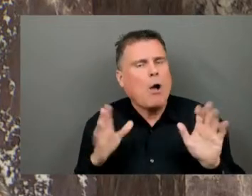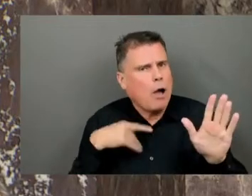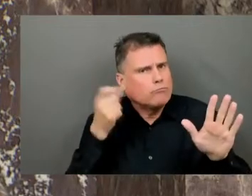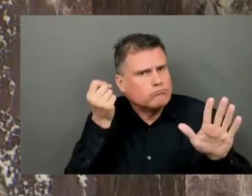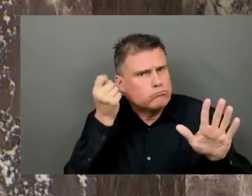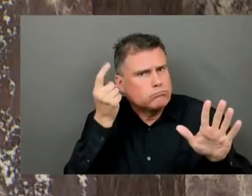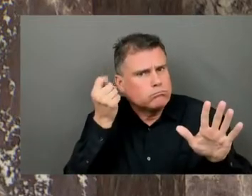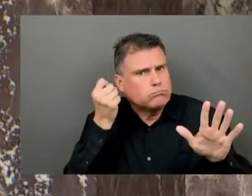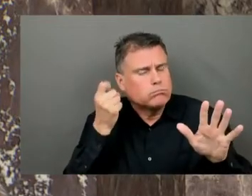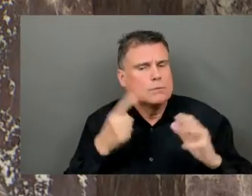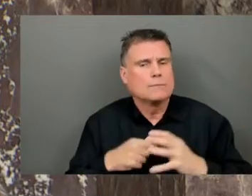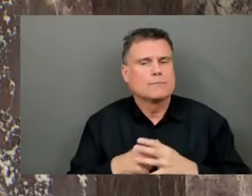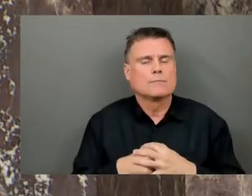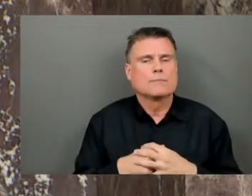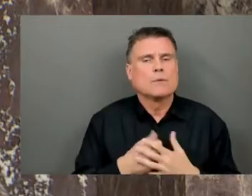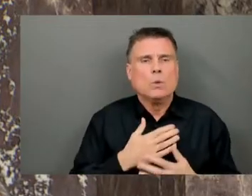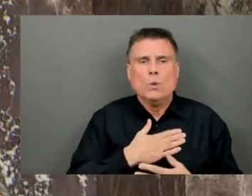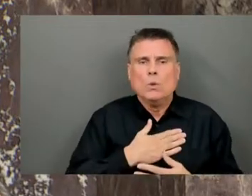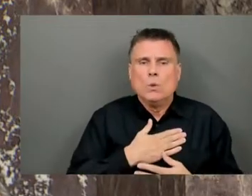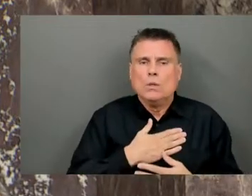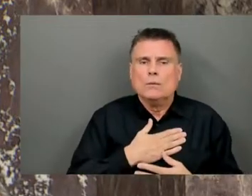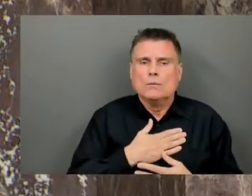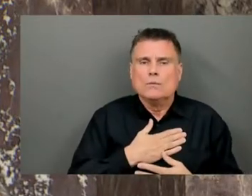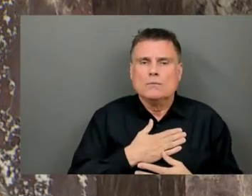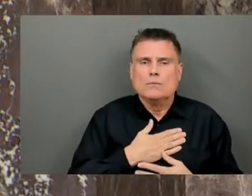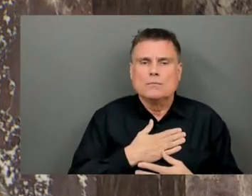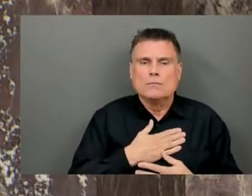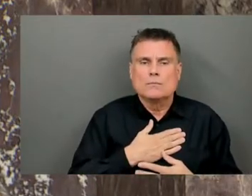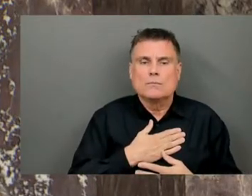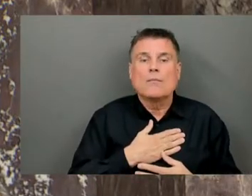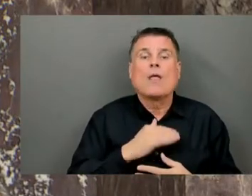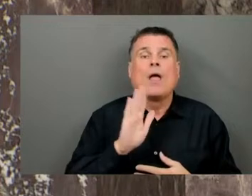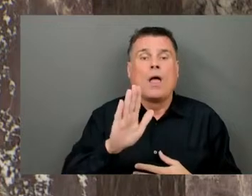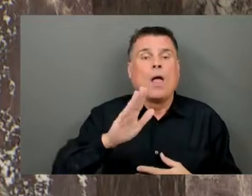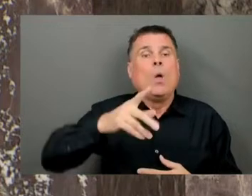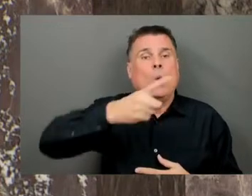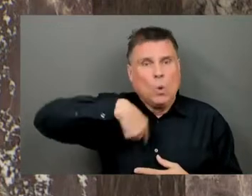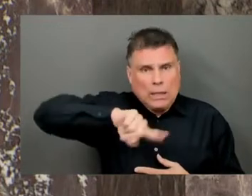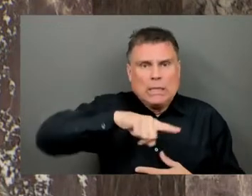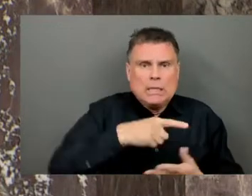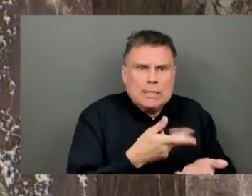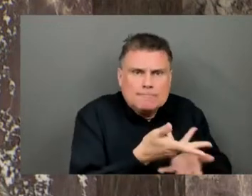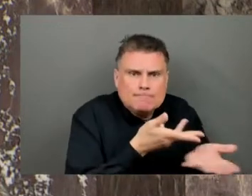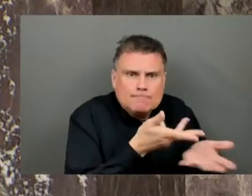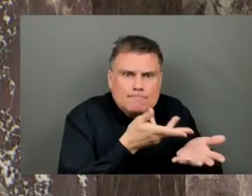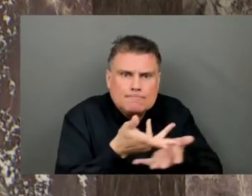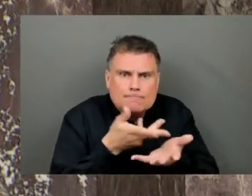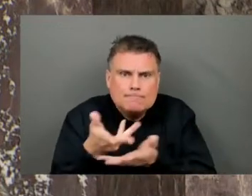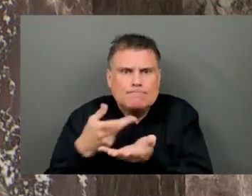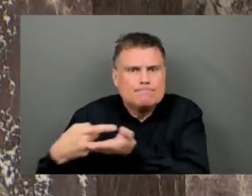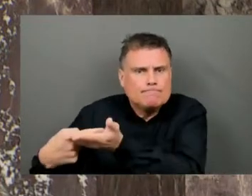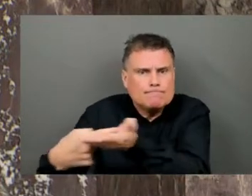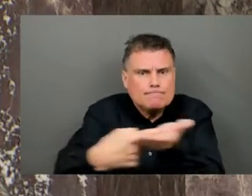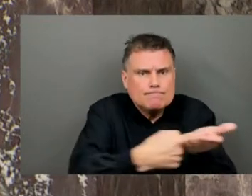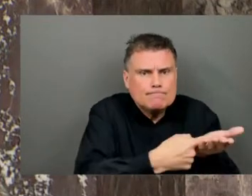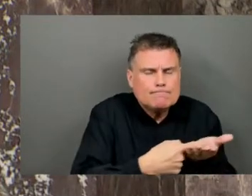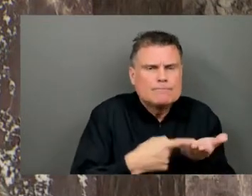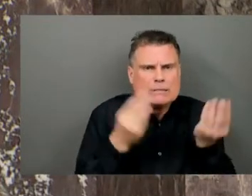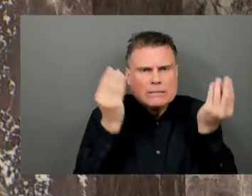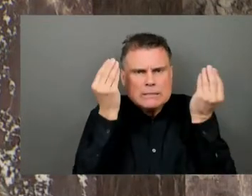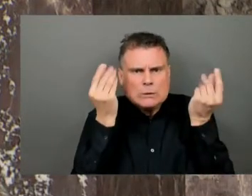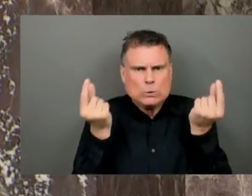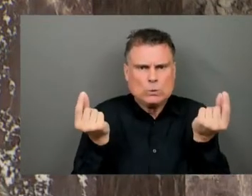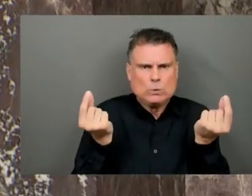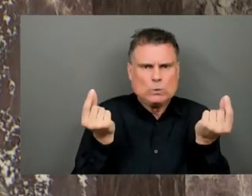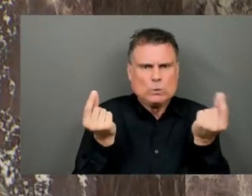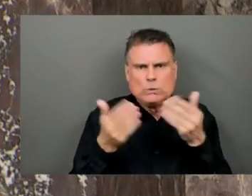hearing from them about where we can go from this place that we're in now. Now, I know that